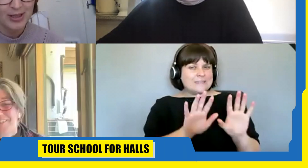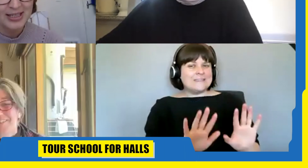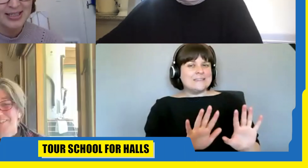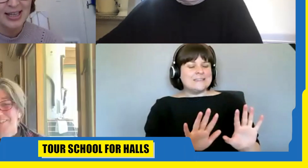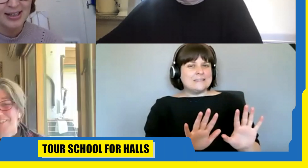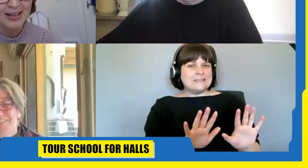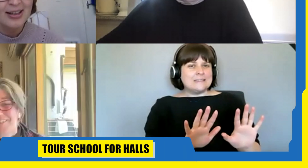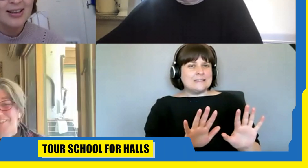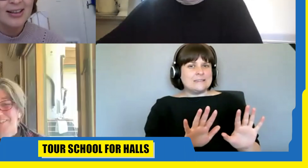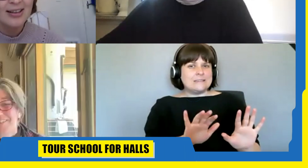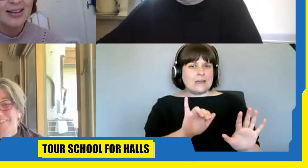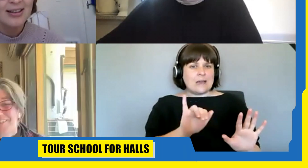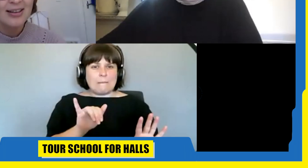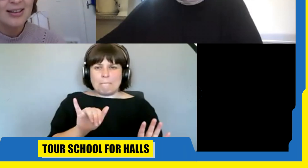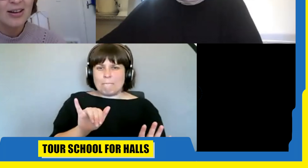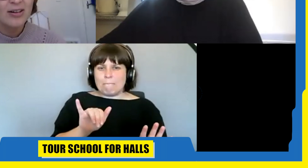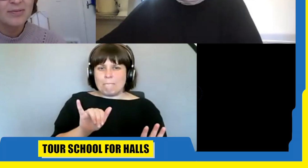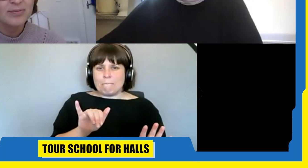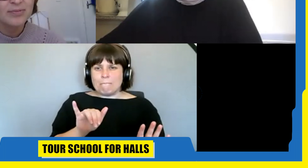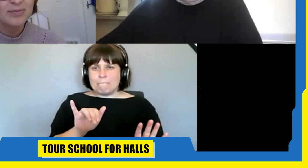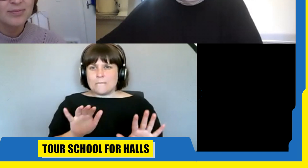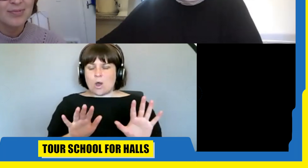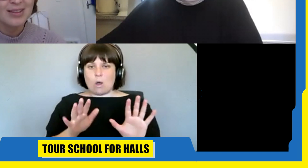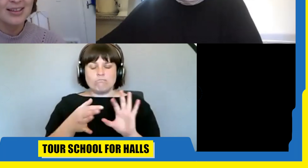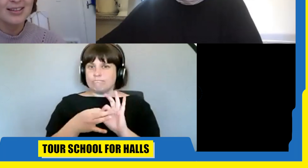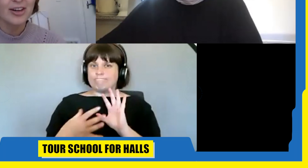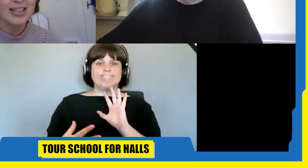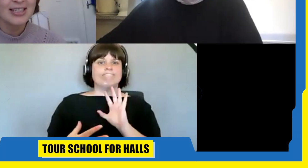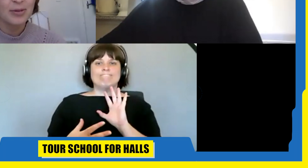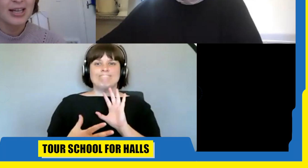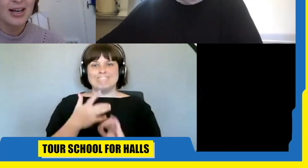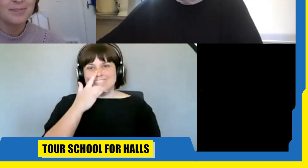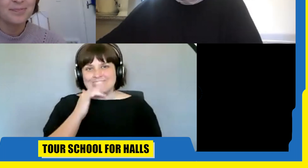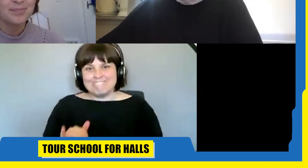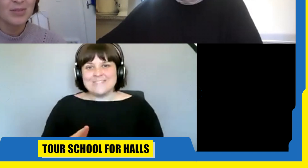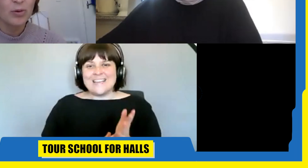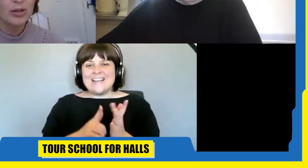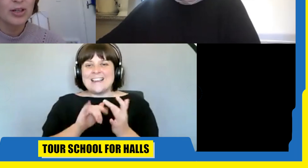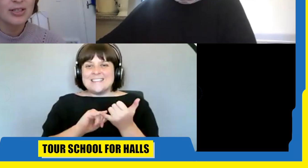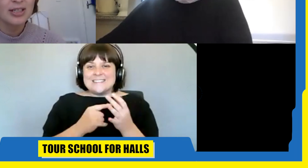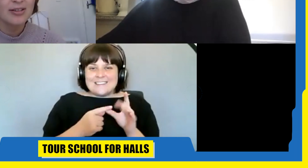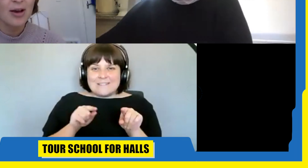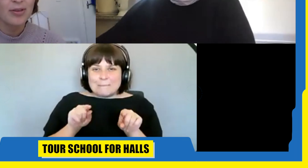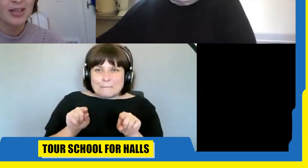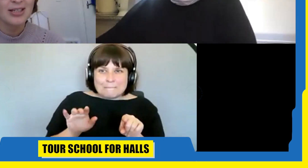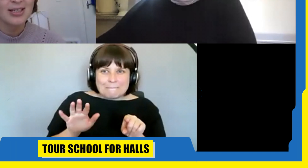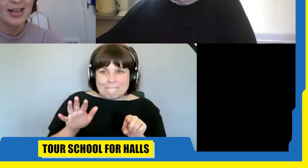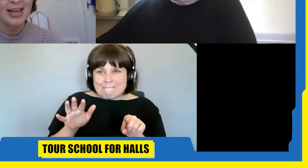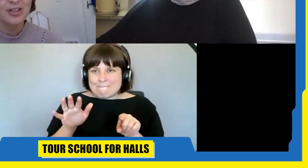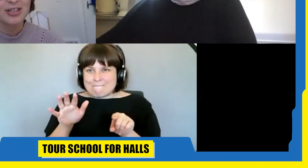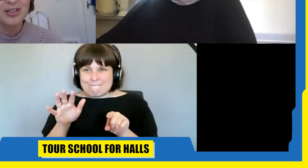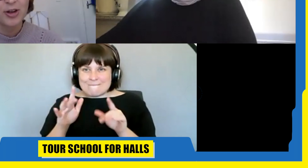could take. The question was, have we found? Sorry, Lisa, we how are we going? Losing you there with the